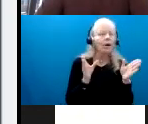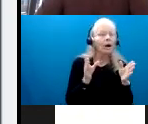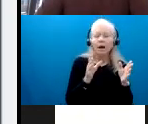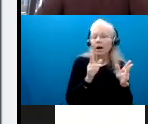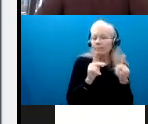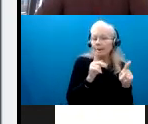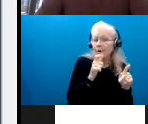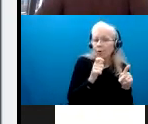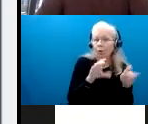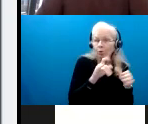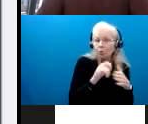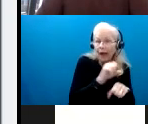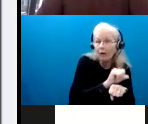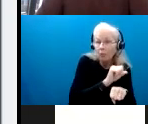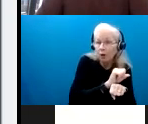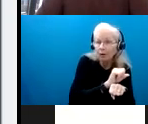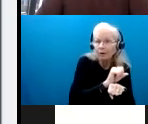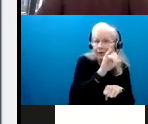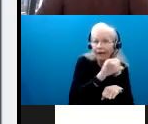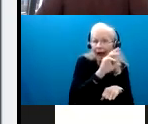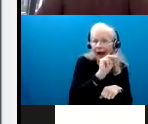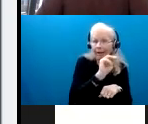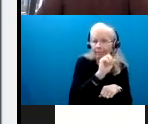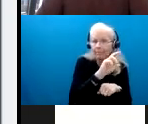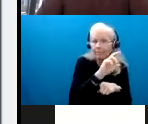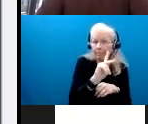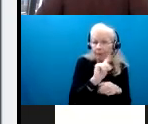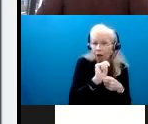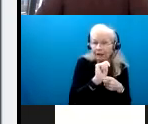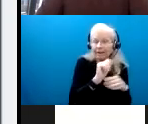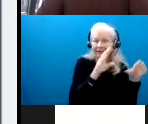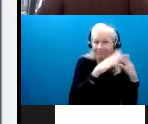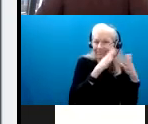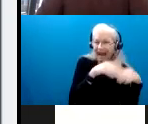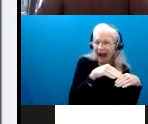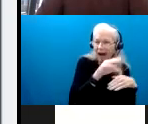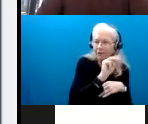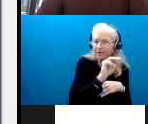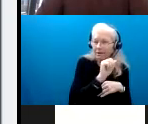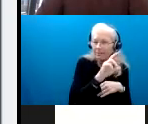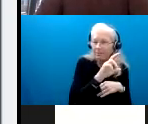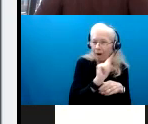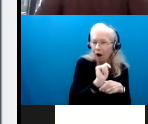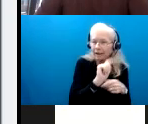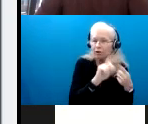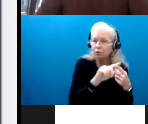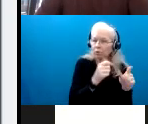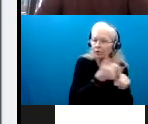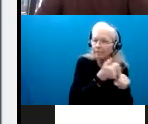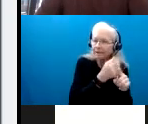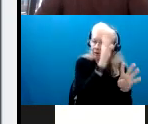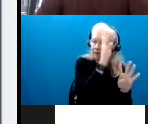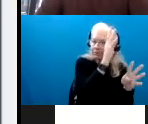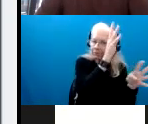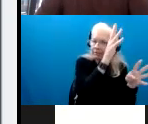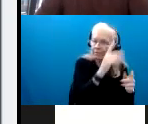the jurisdiction with solutions that maybe don't fit into the current zoning code box is a good idea. And, you know, you can cut